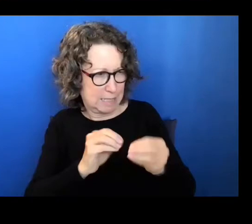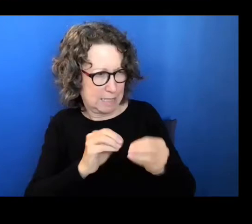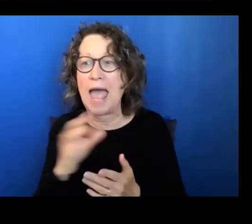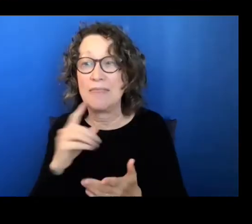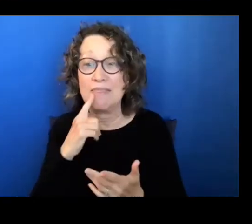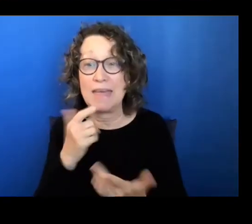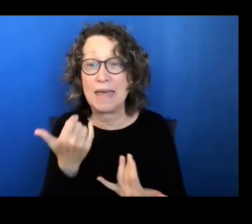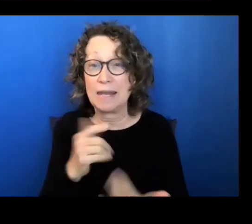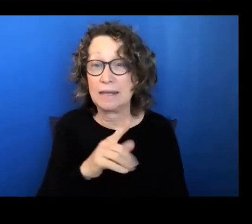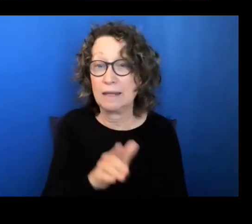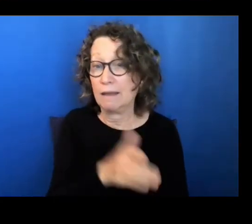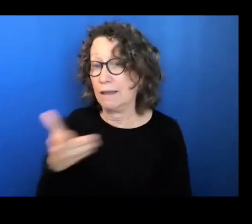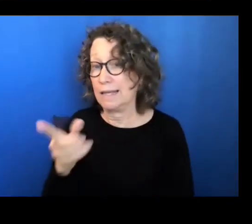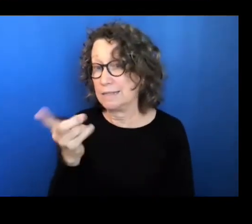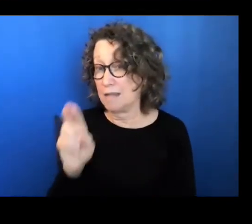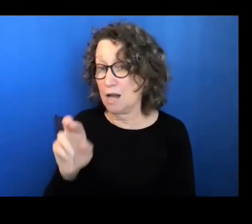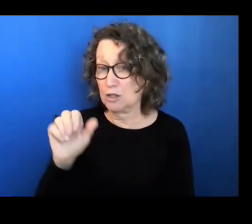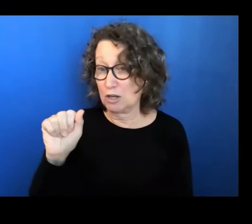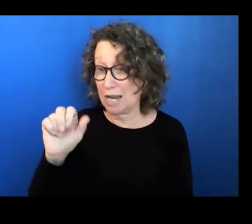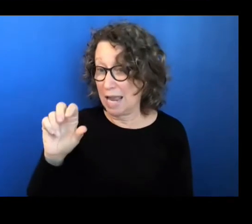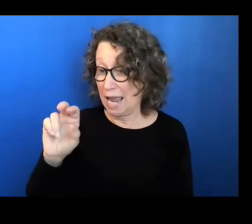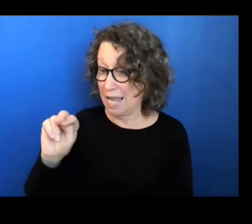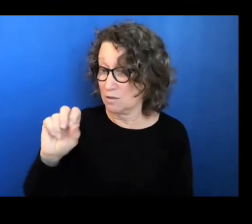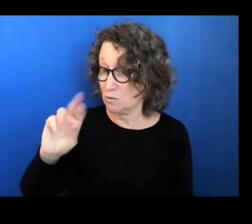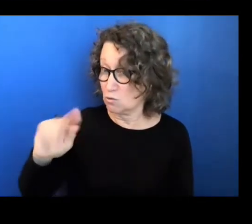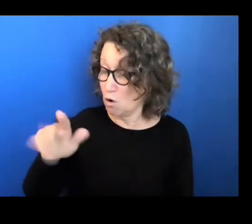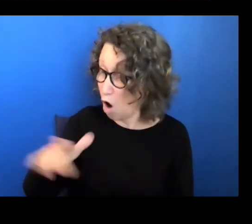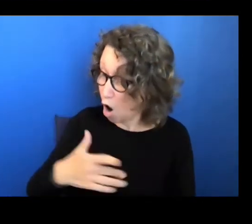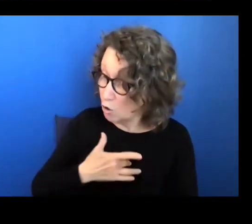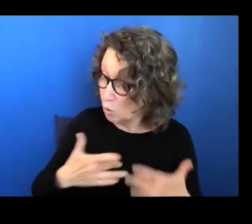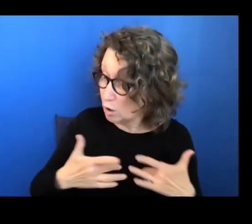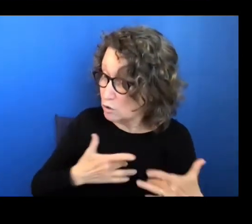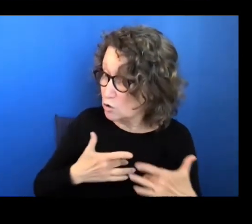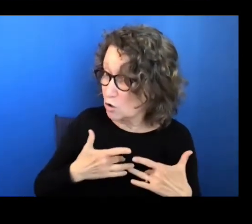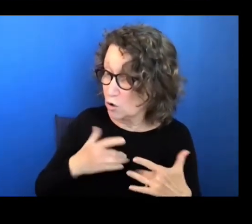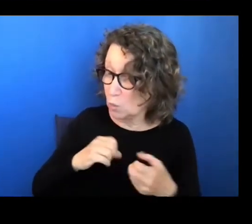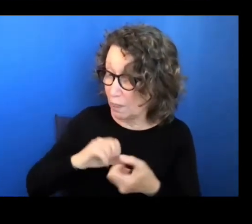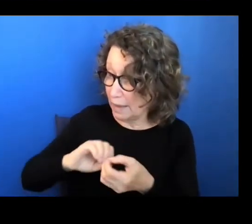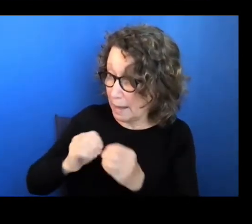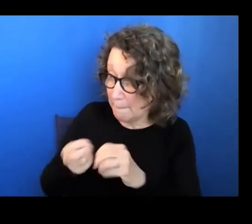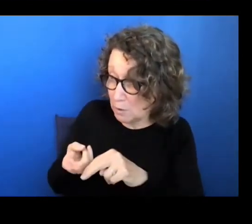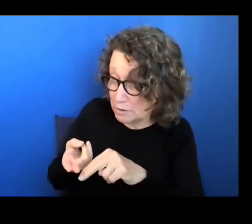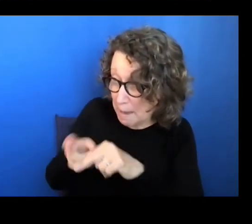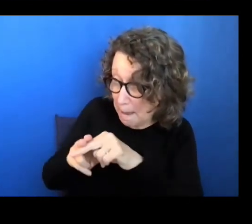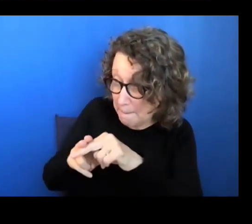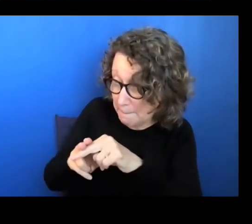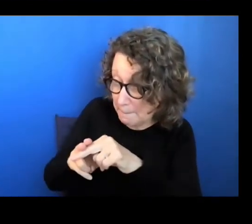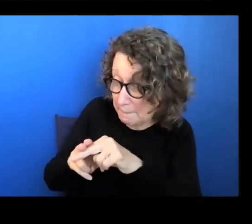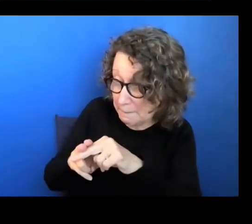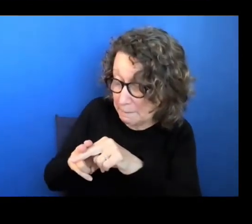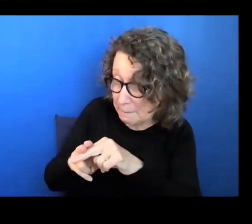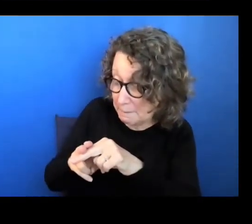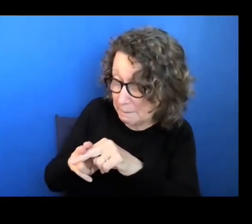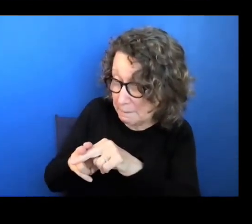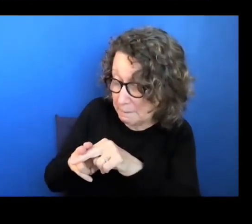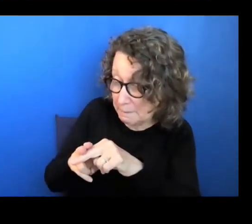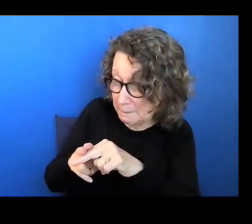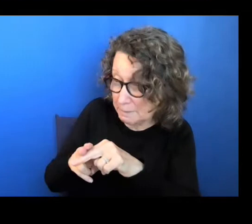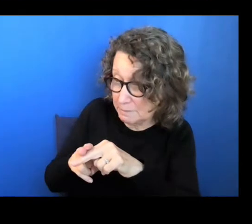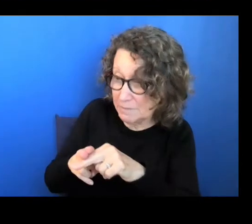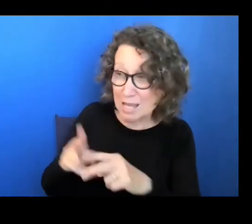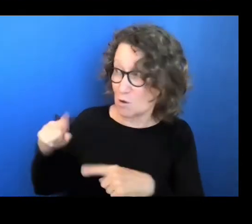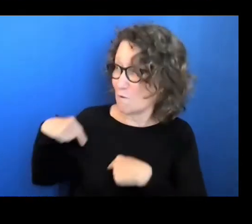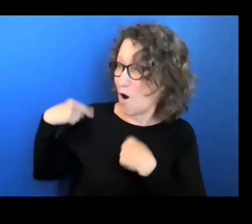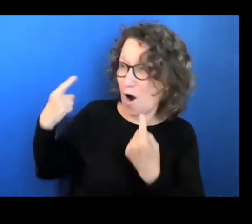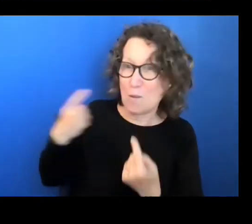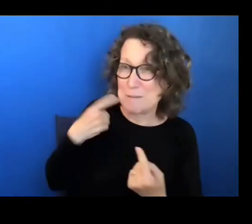Dr. Ansor, but are you concerned at all by the cases rising and just kind of stopping the good progress